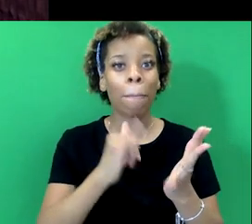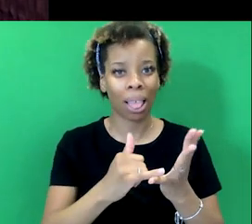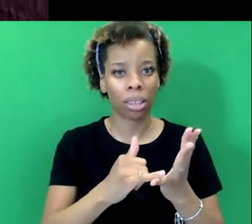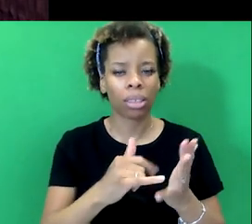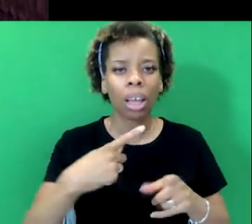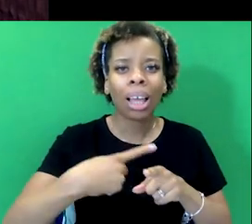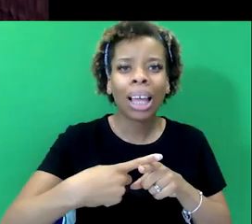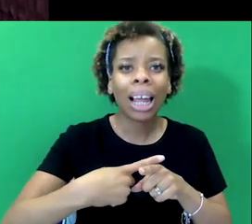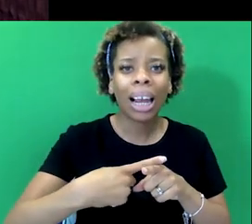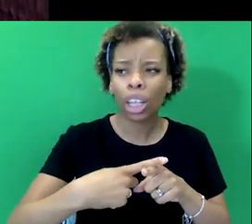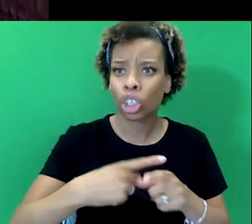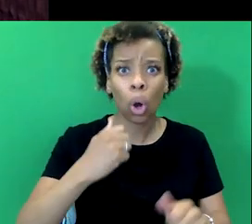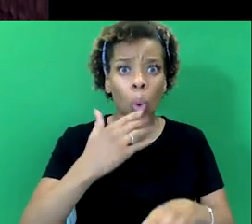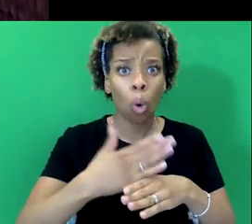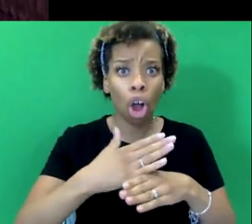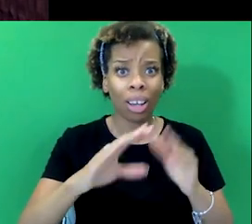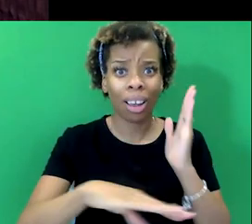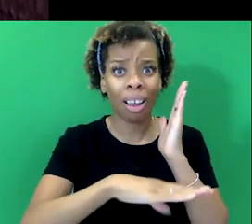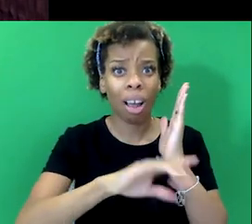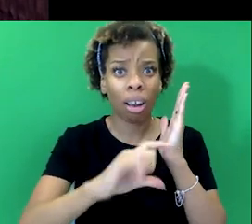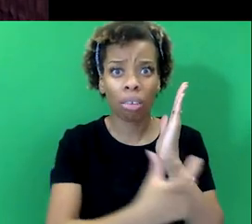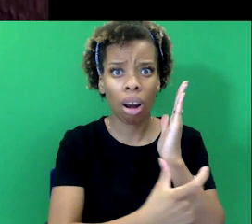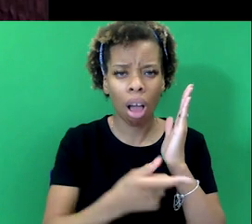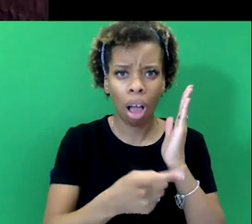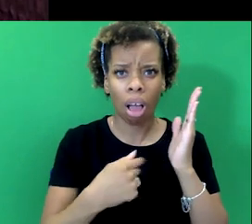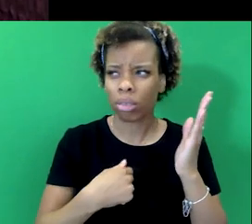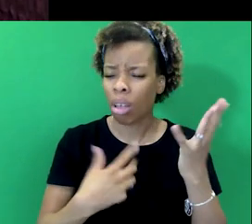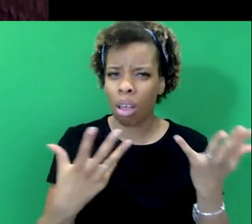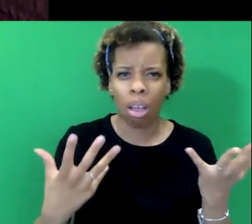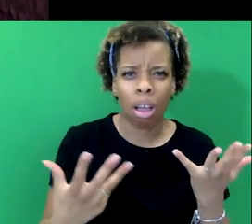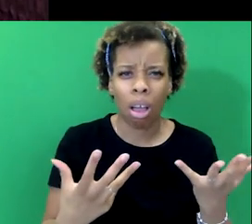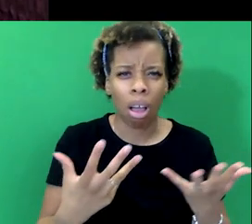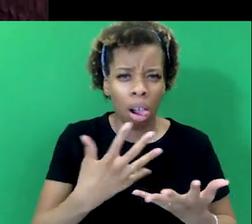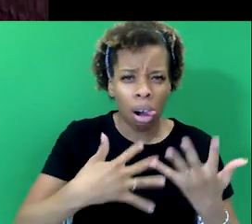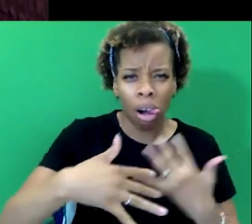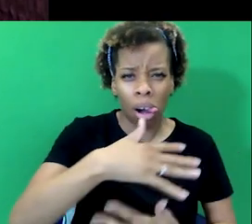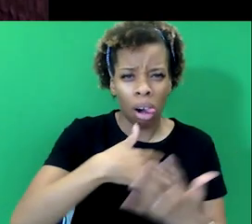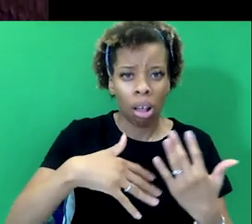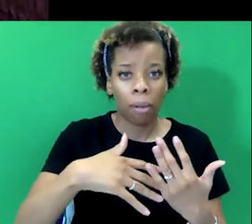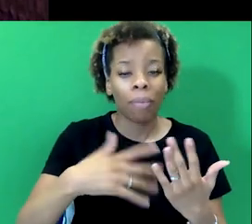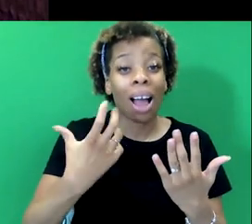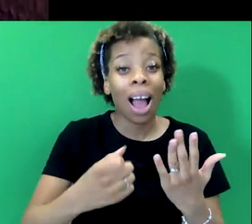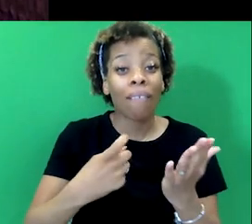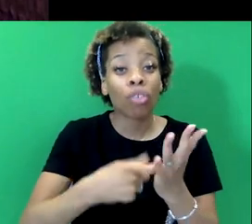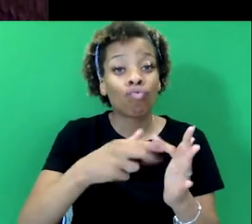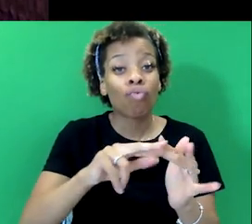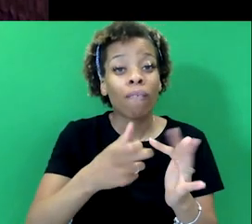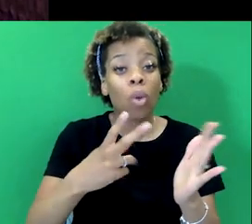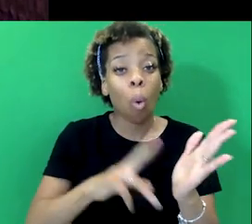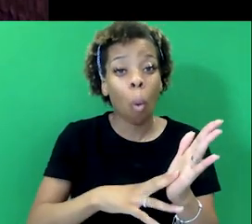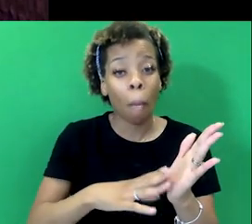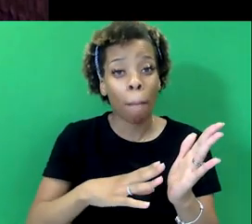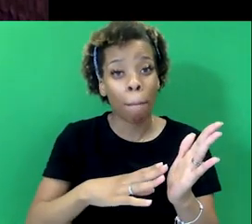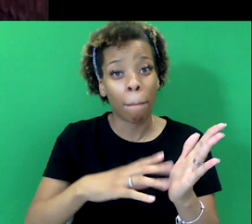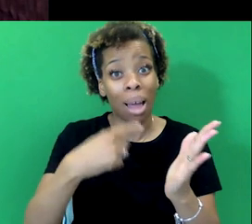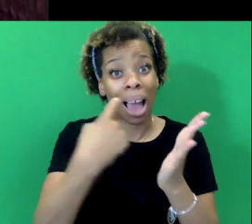in 1833. So the play is about the collision of the Reform Act, you know, allowing working men to be able